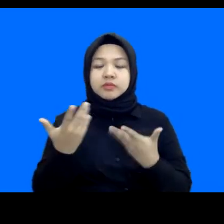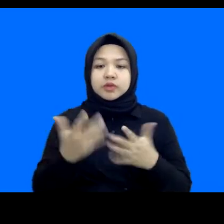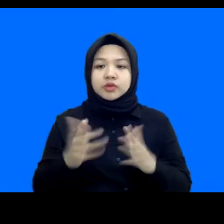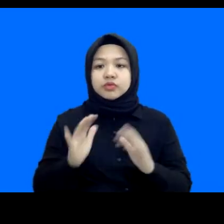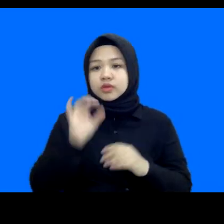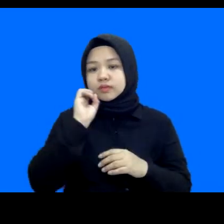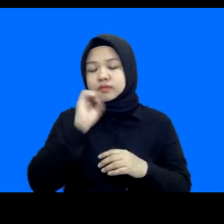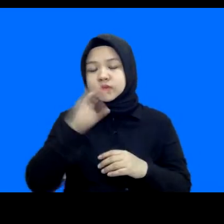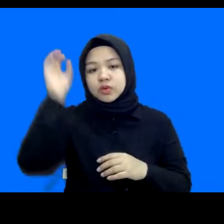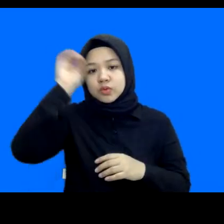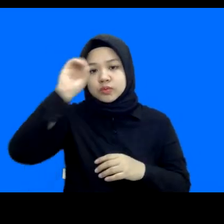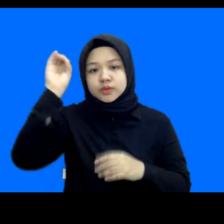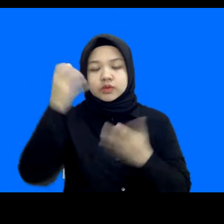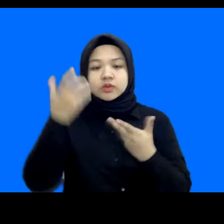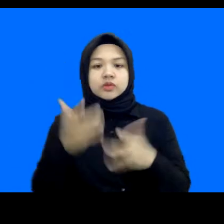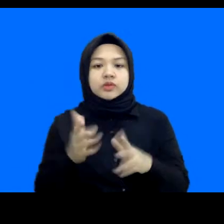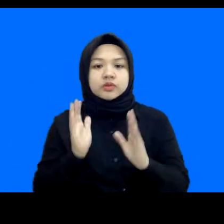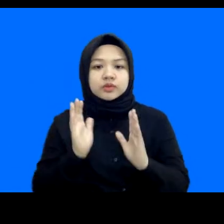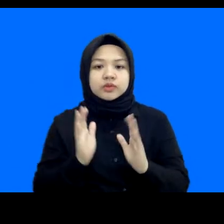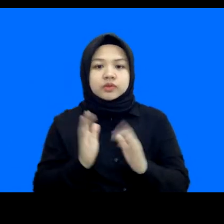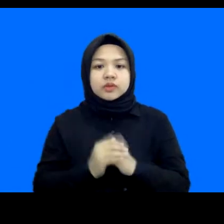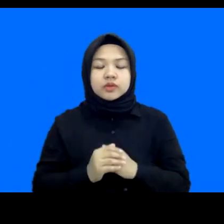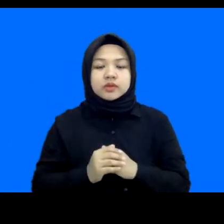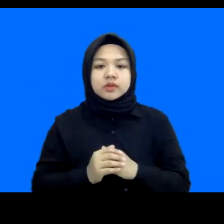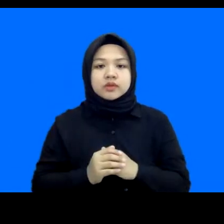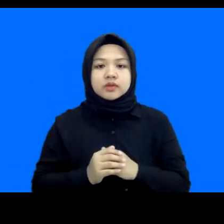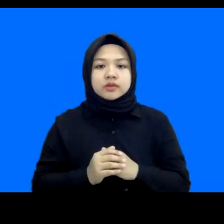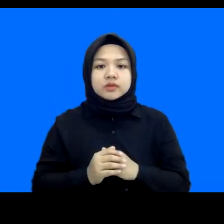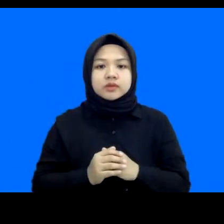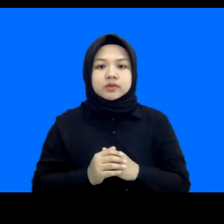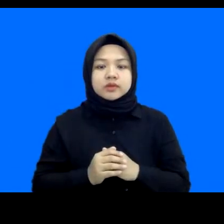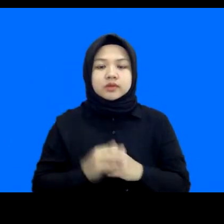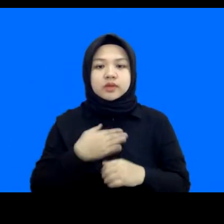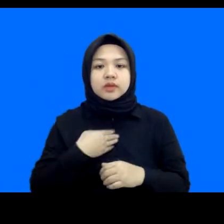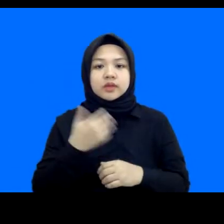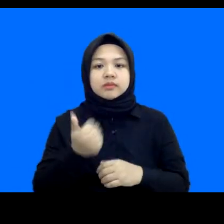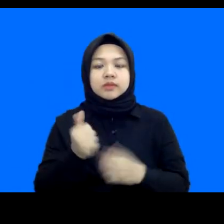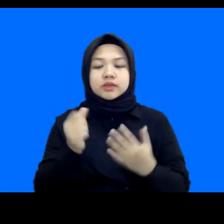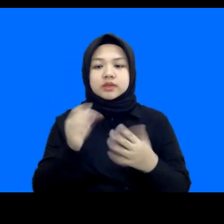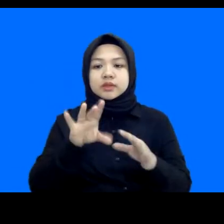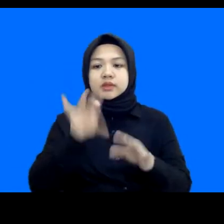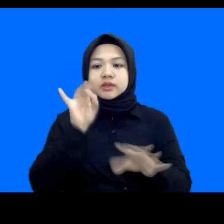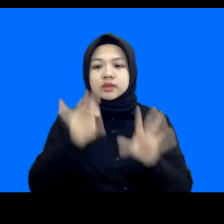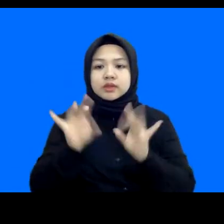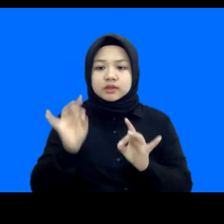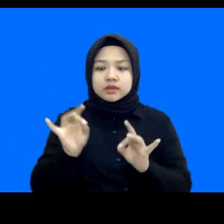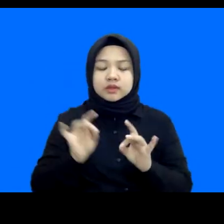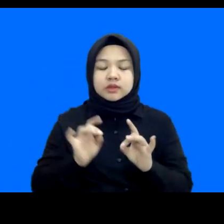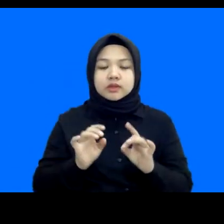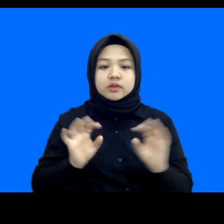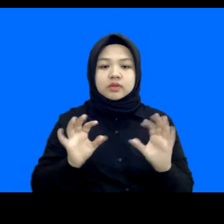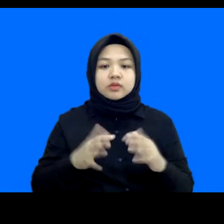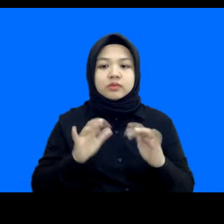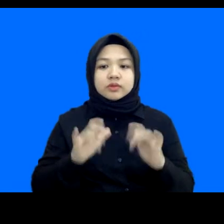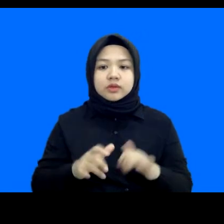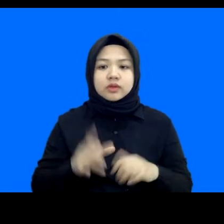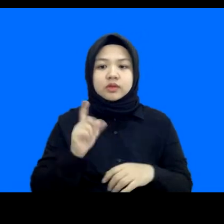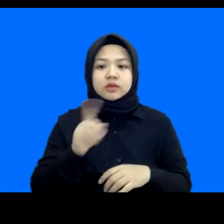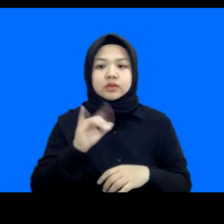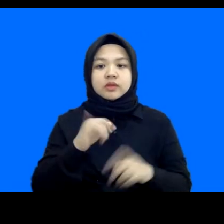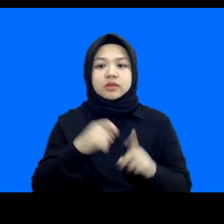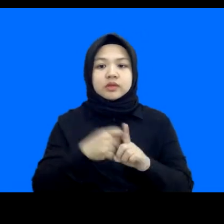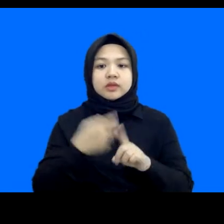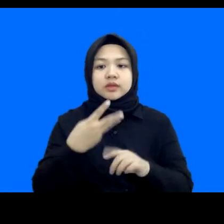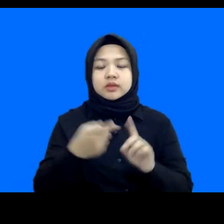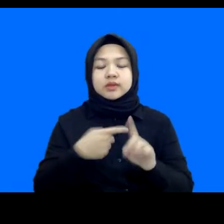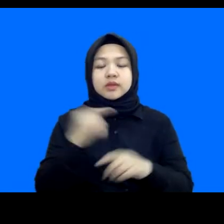start sorting out from our chat. There's Mbak Ike from Yogyakarta that